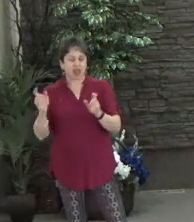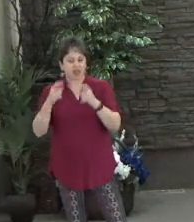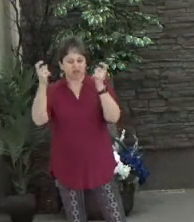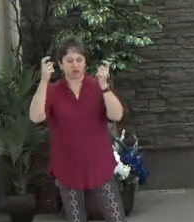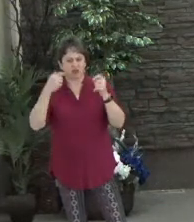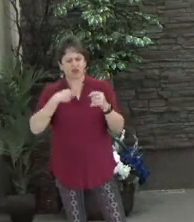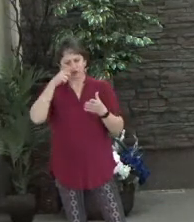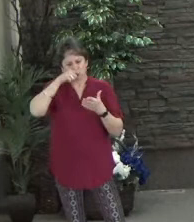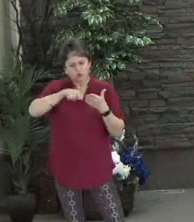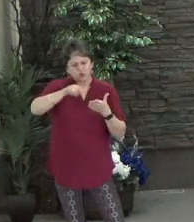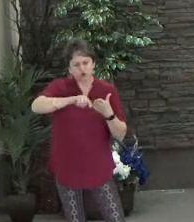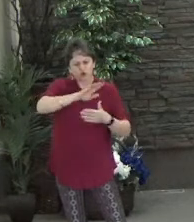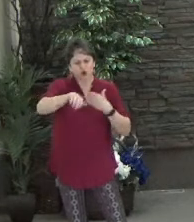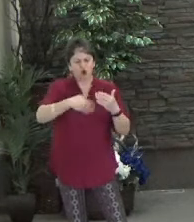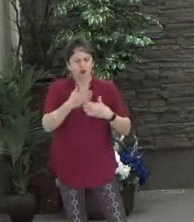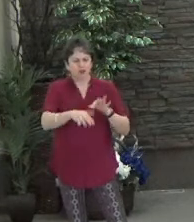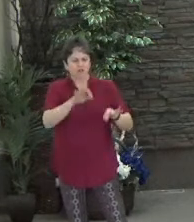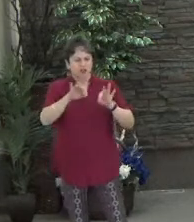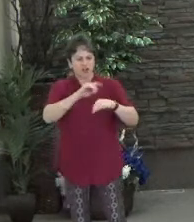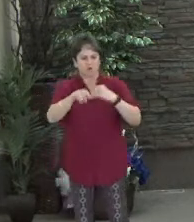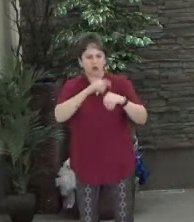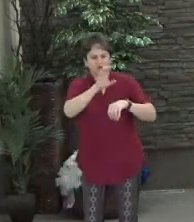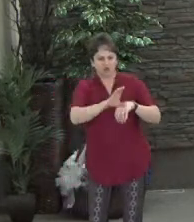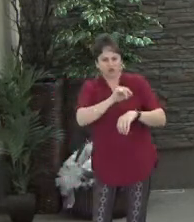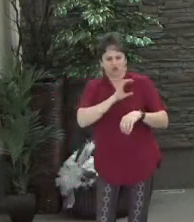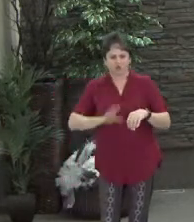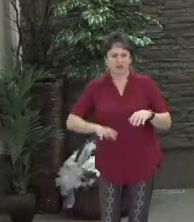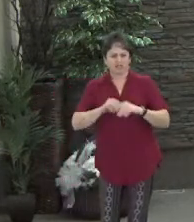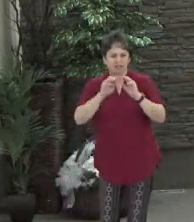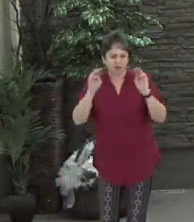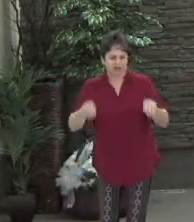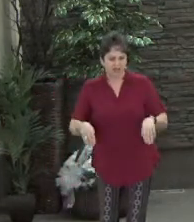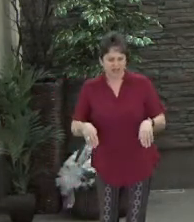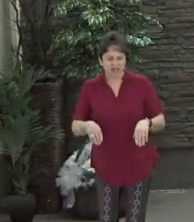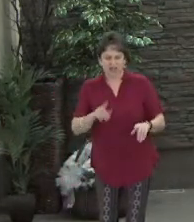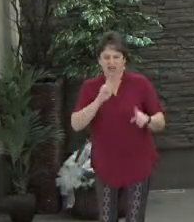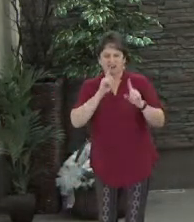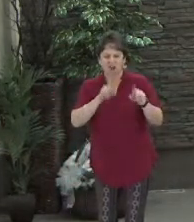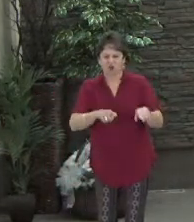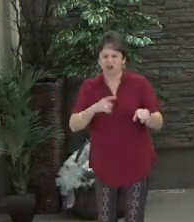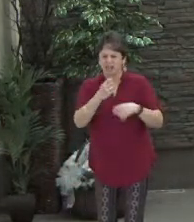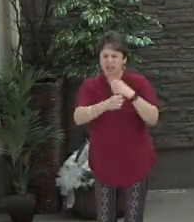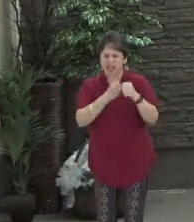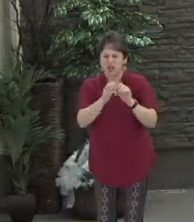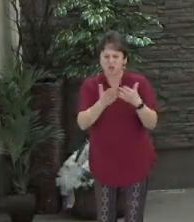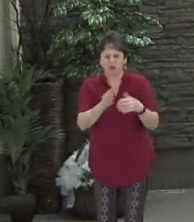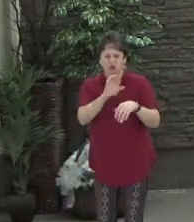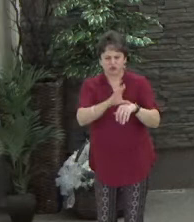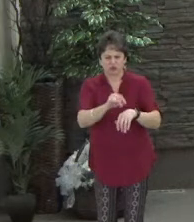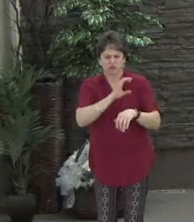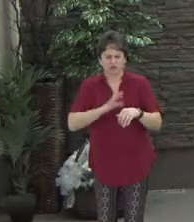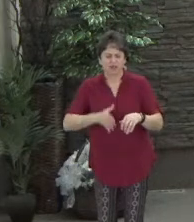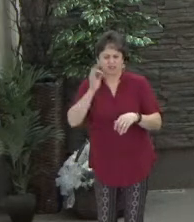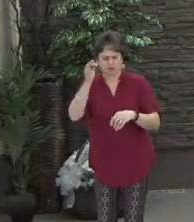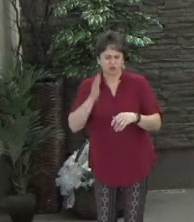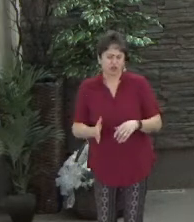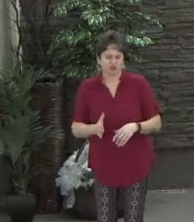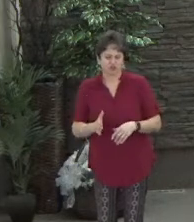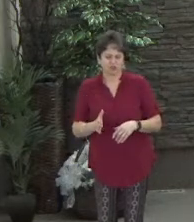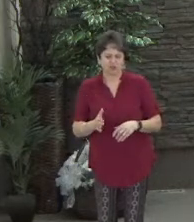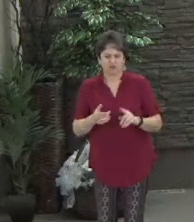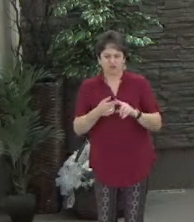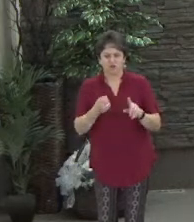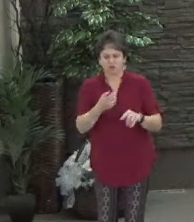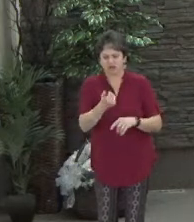I've been doing research on all that I can find out about the Church of Christ in Montana. And I ordered this yearbook of Church of Christ preachers that comes